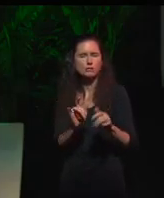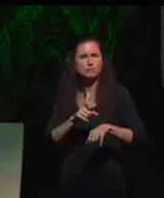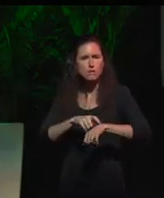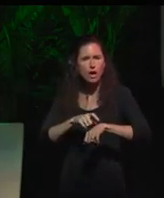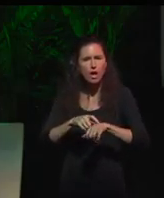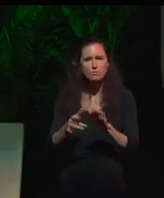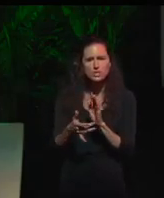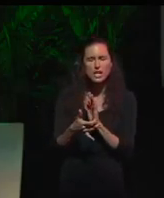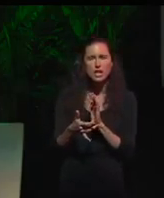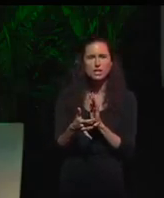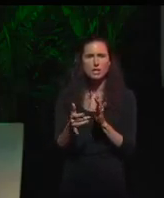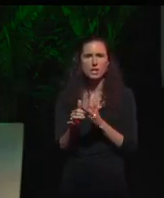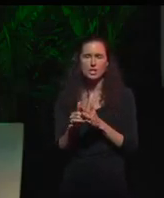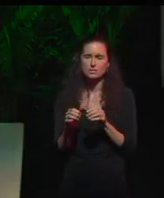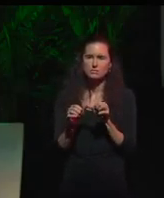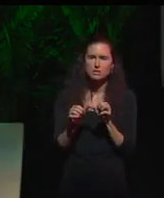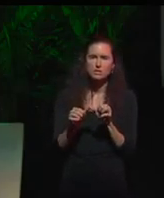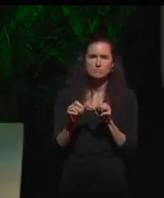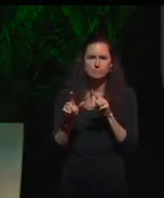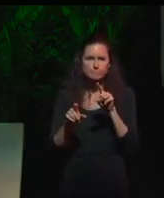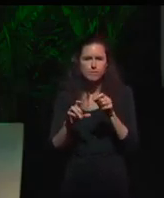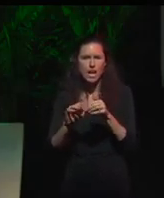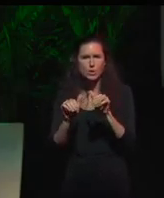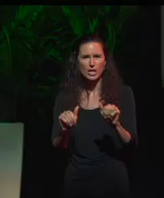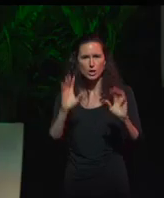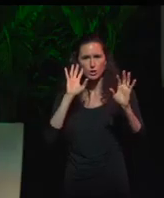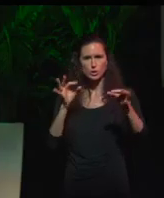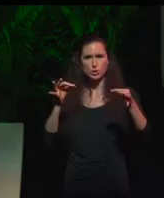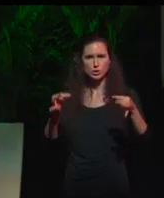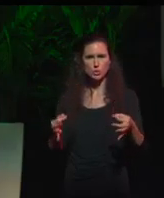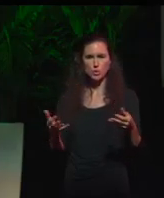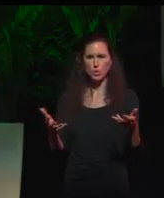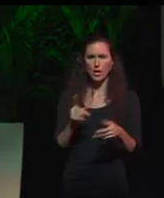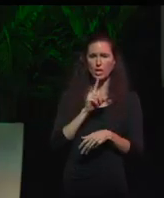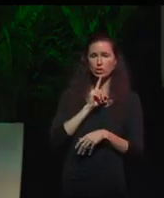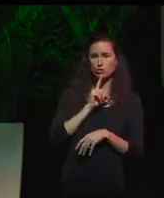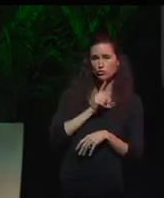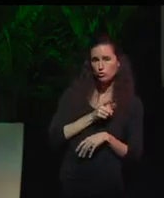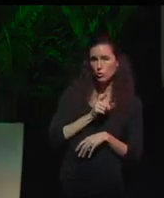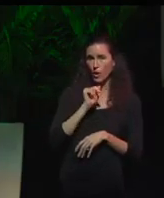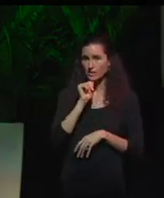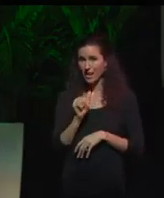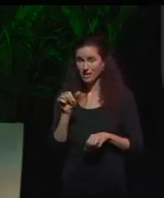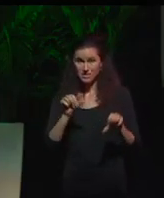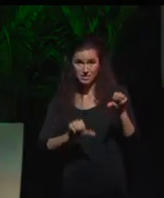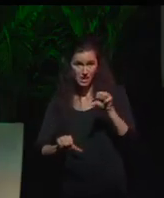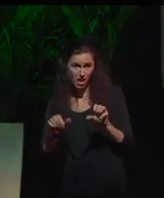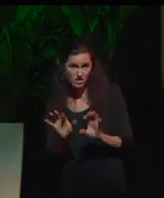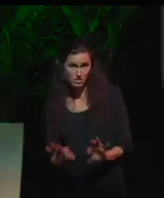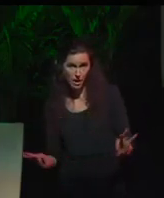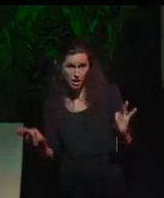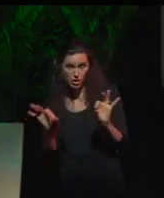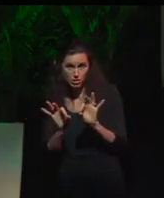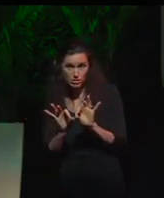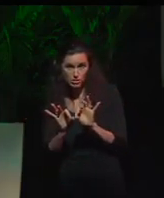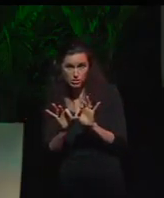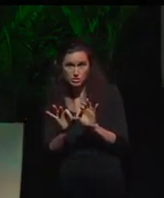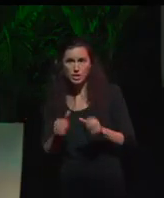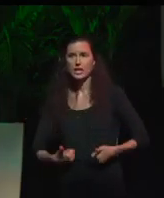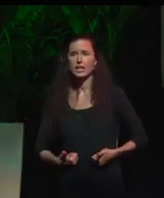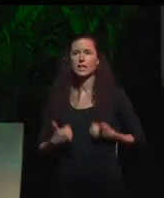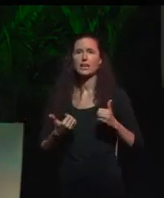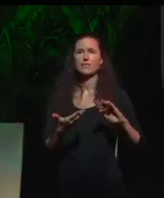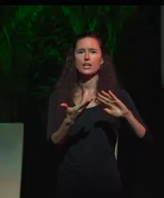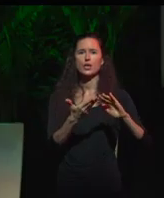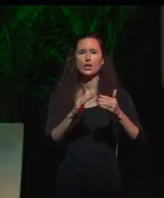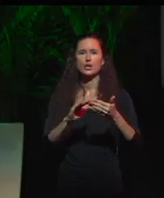actively wrestling with questions about how do you determine what is true and what's not? Does science matter? Living in a